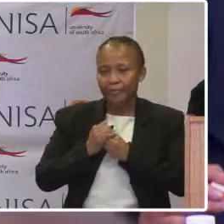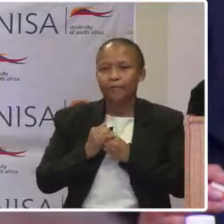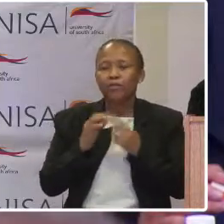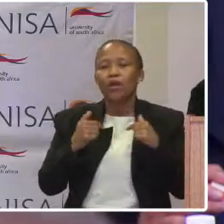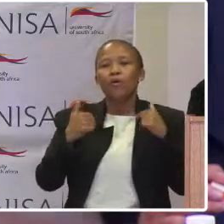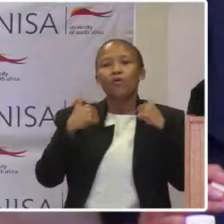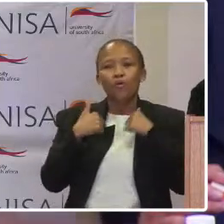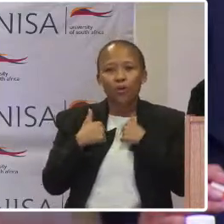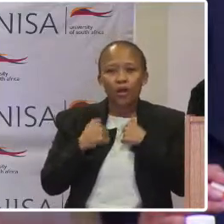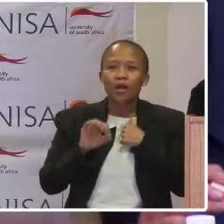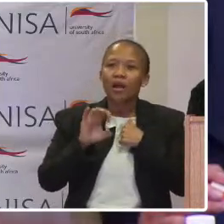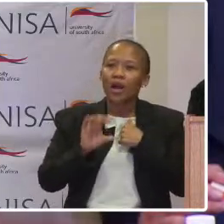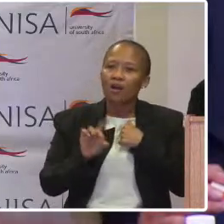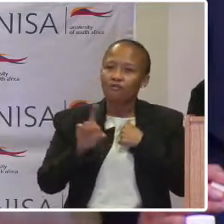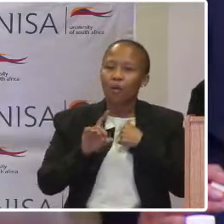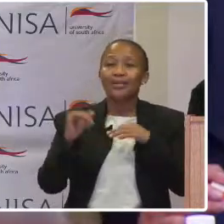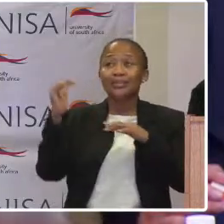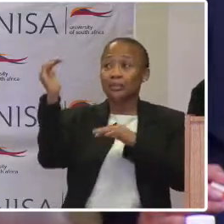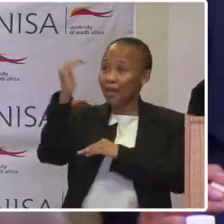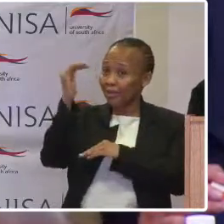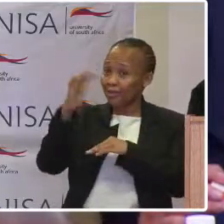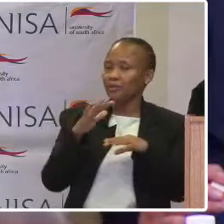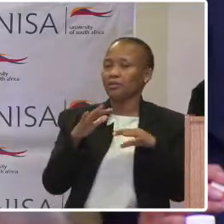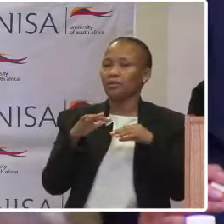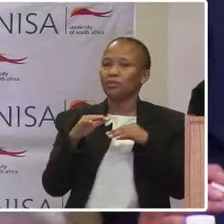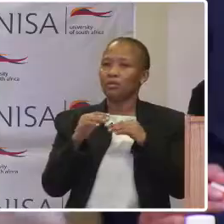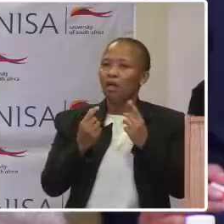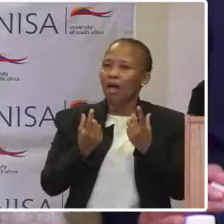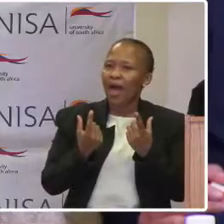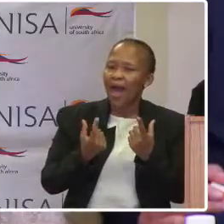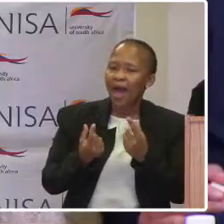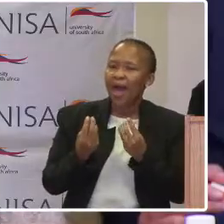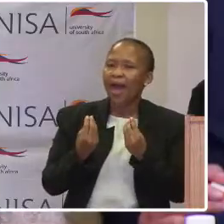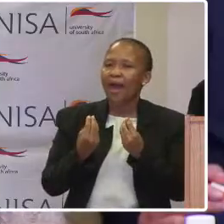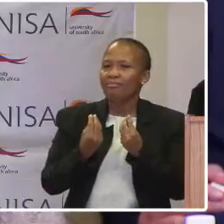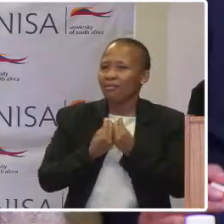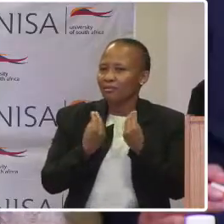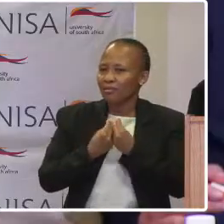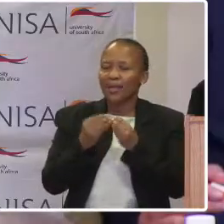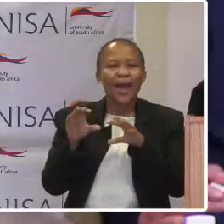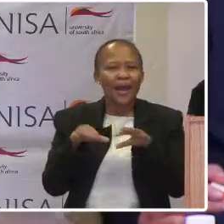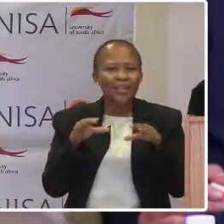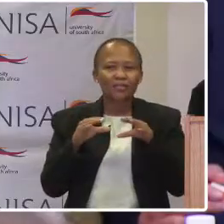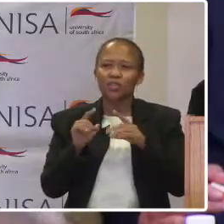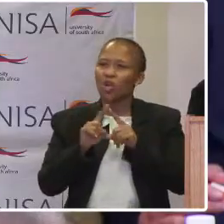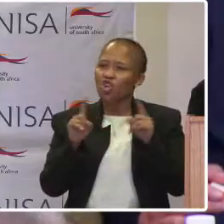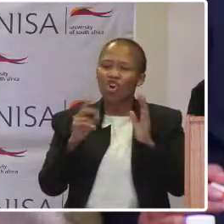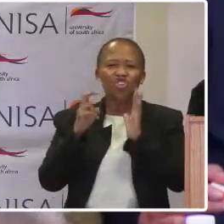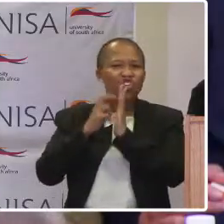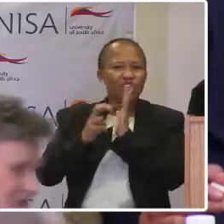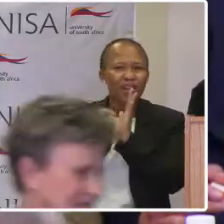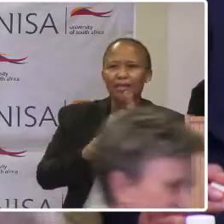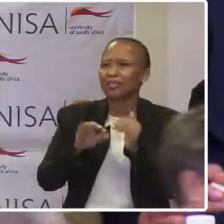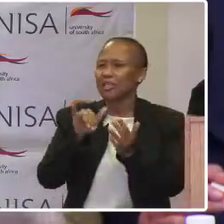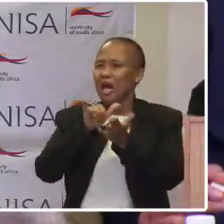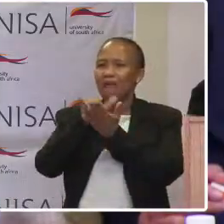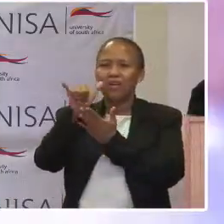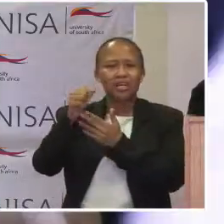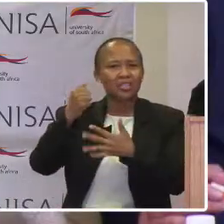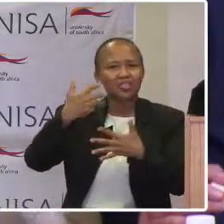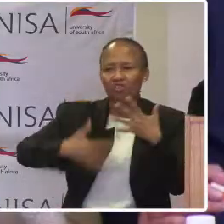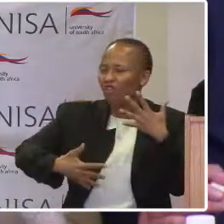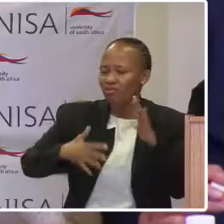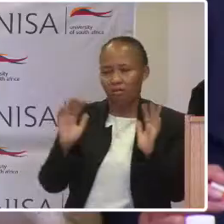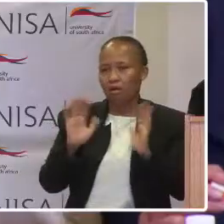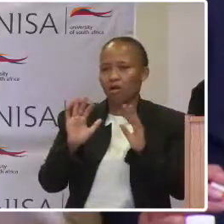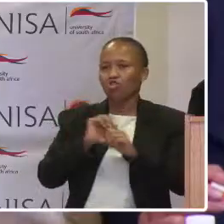space activities, not the regulation of the aviation and so on. Yeah, I think